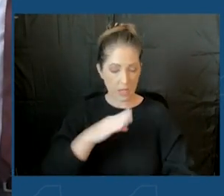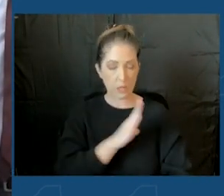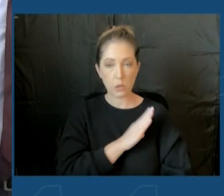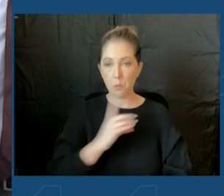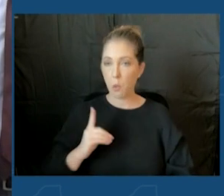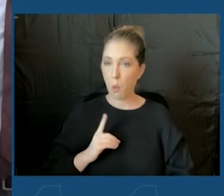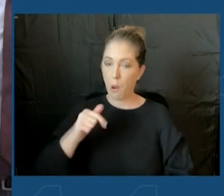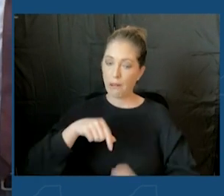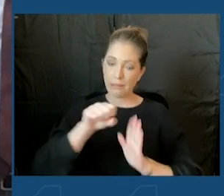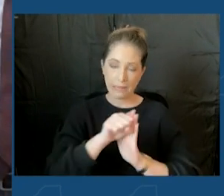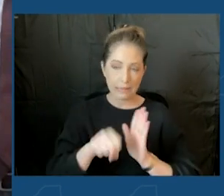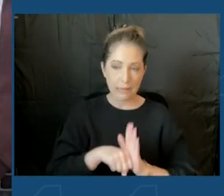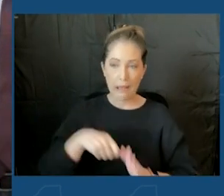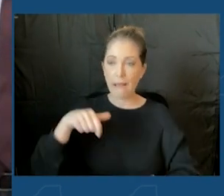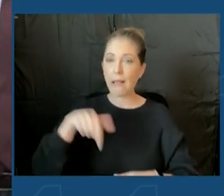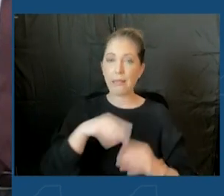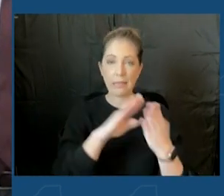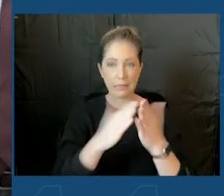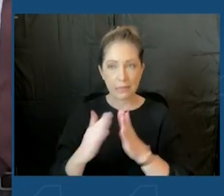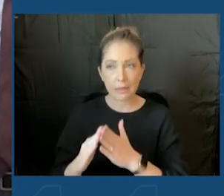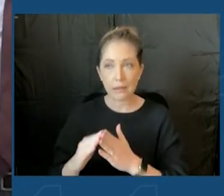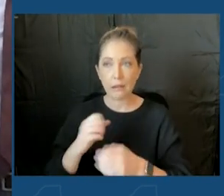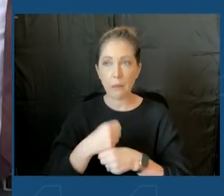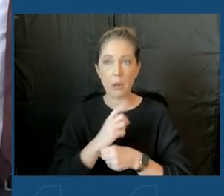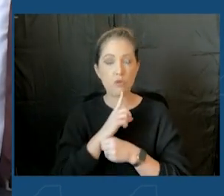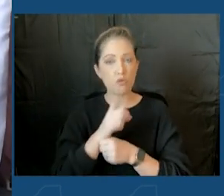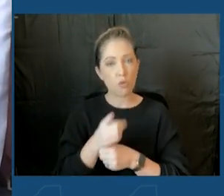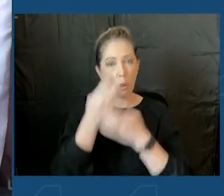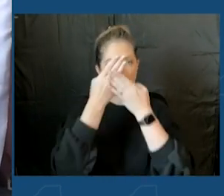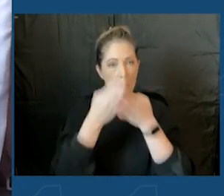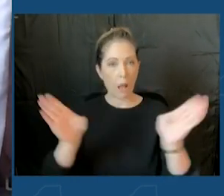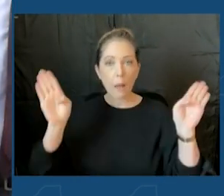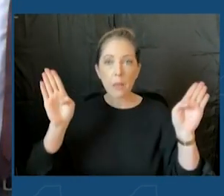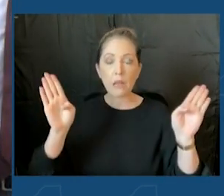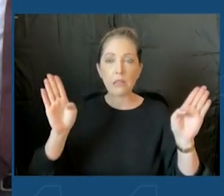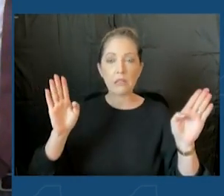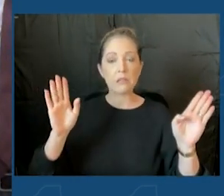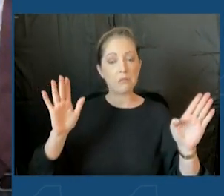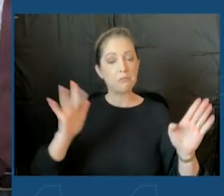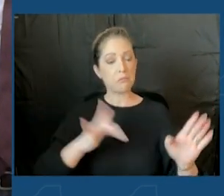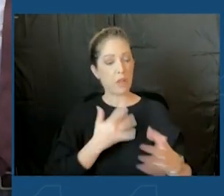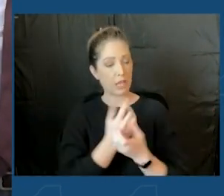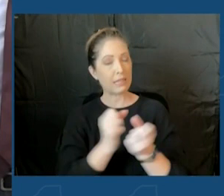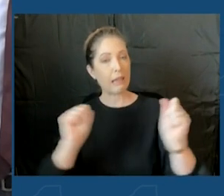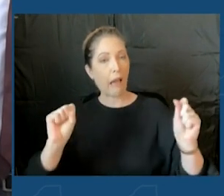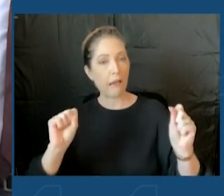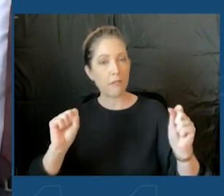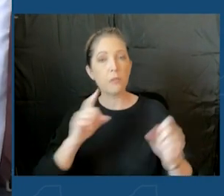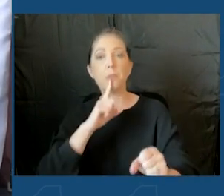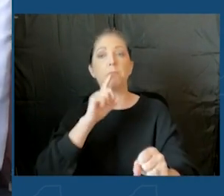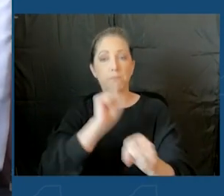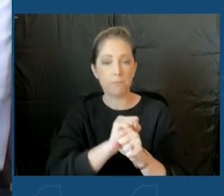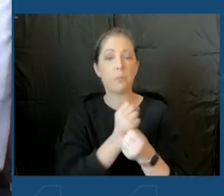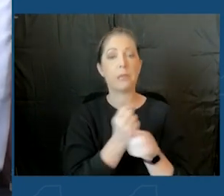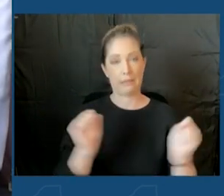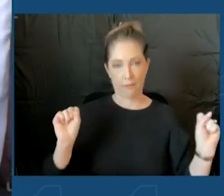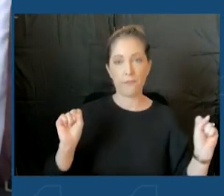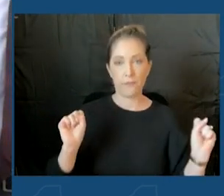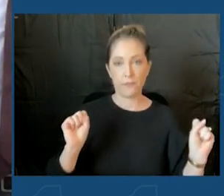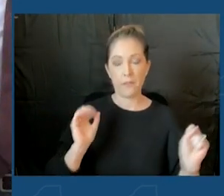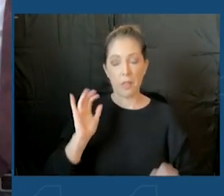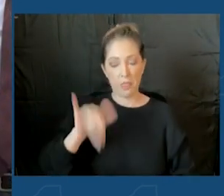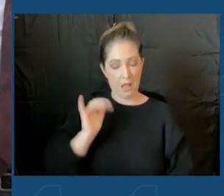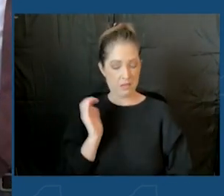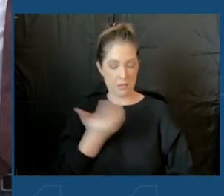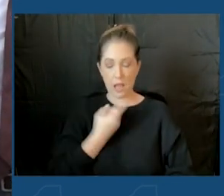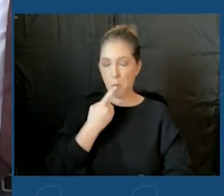leadership, to ensure that the public is not just feeling safe, but they are safe. And that is our commitment, that we